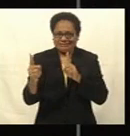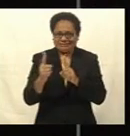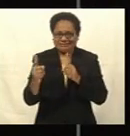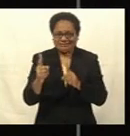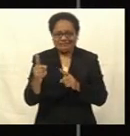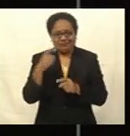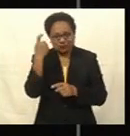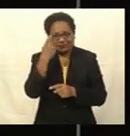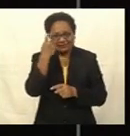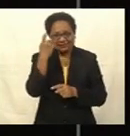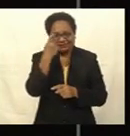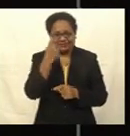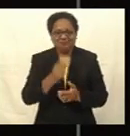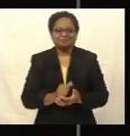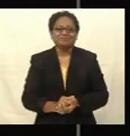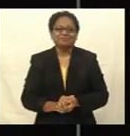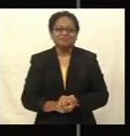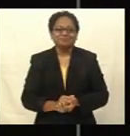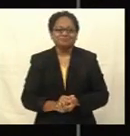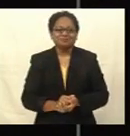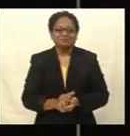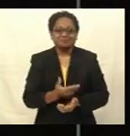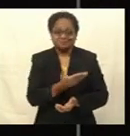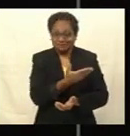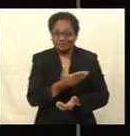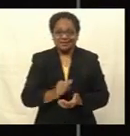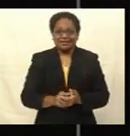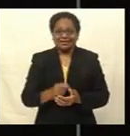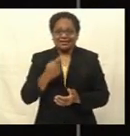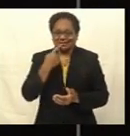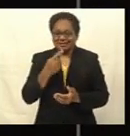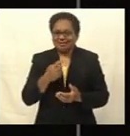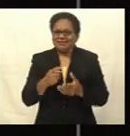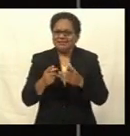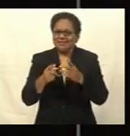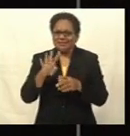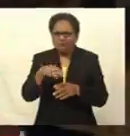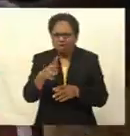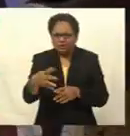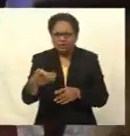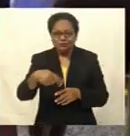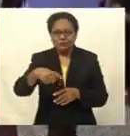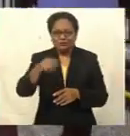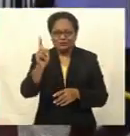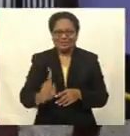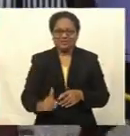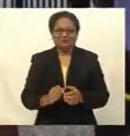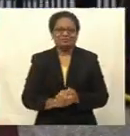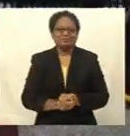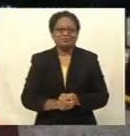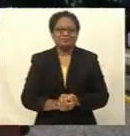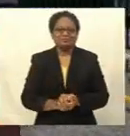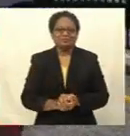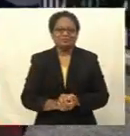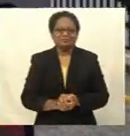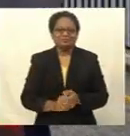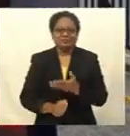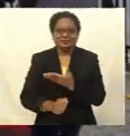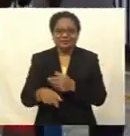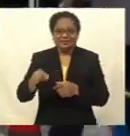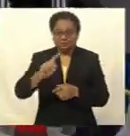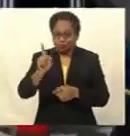a concern. Apanisa Wangairandovu went around Suva today and files this report. This was Suva this